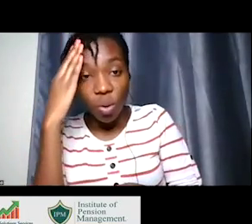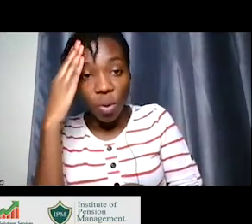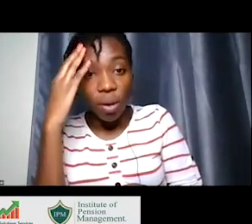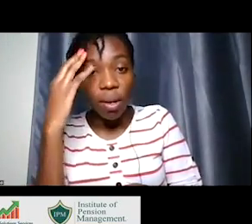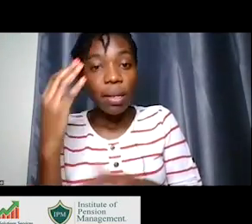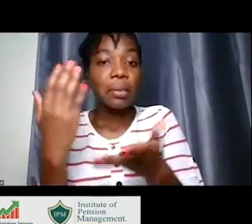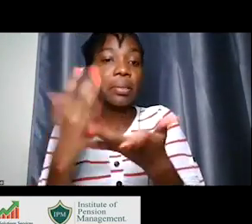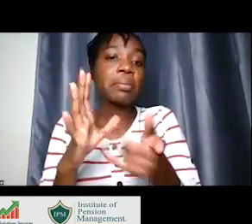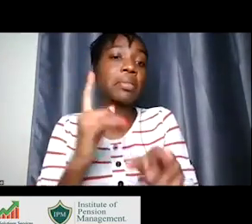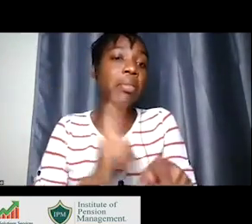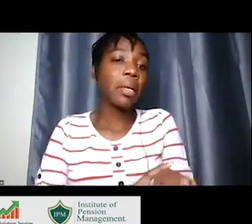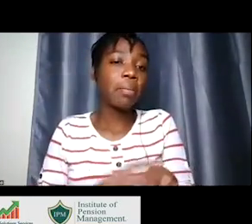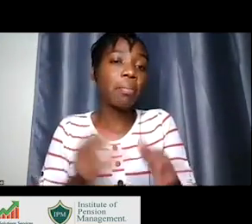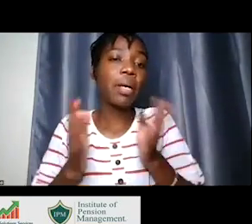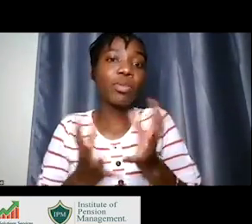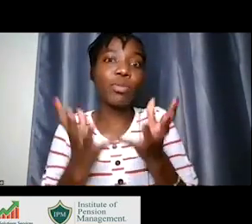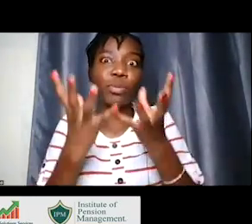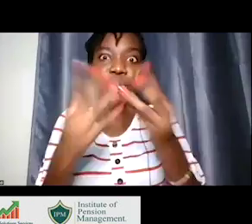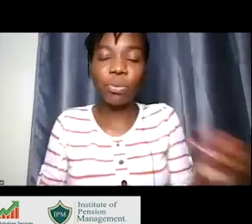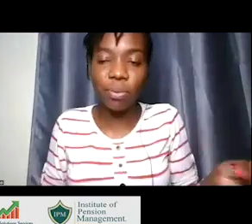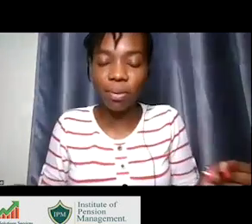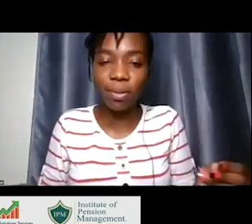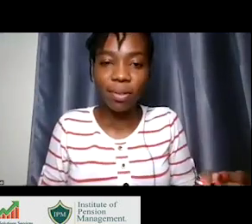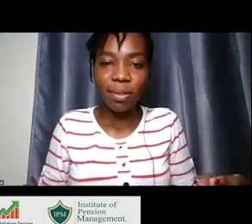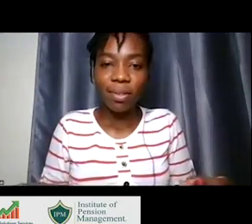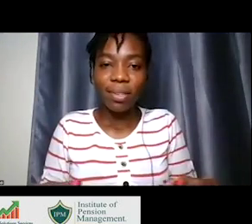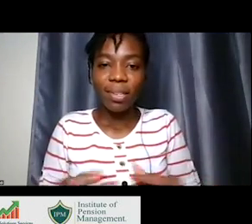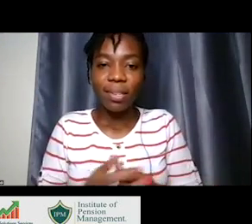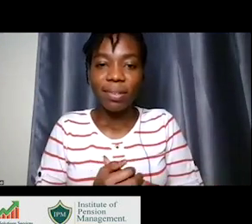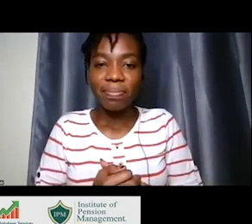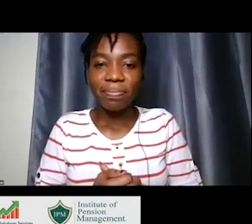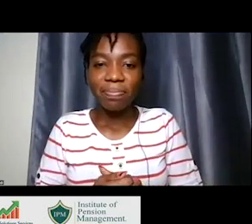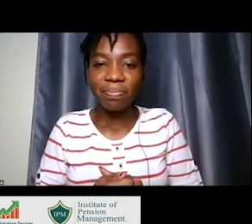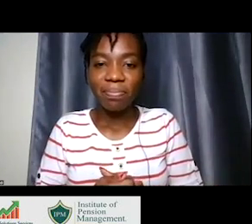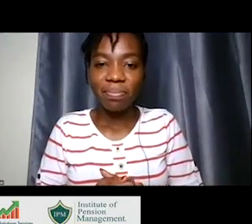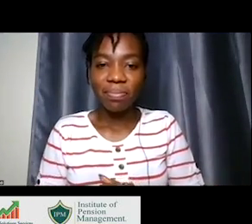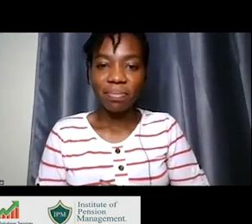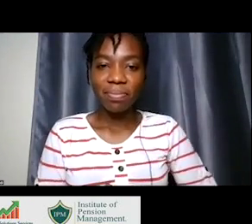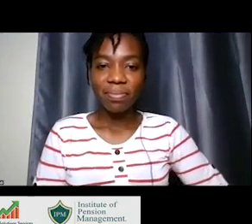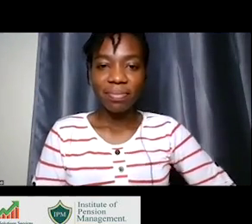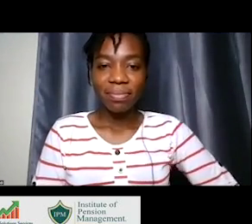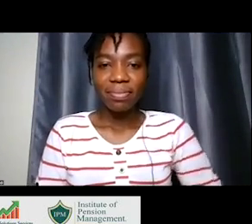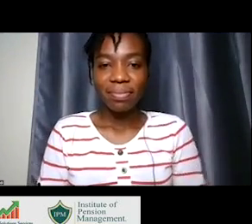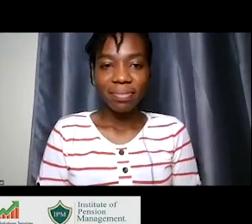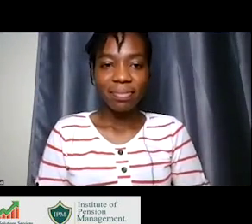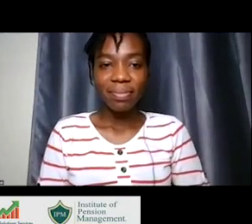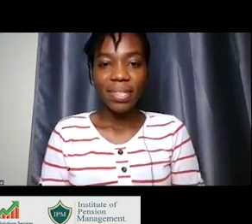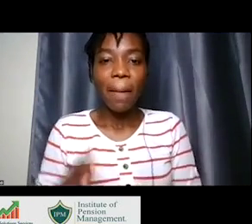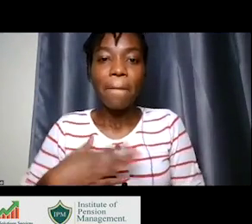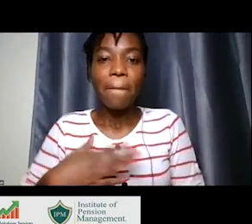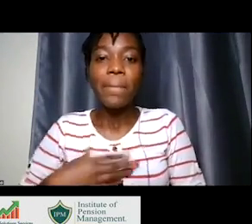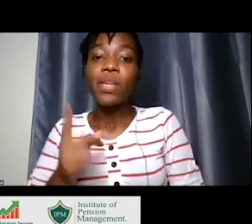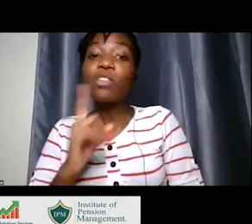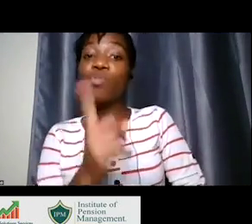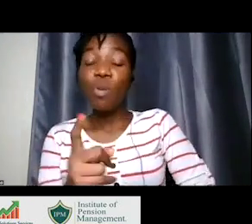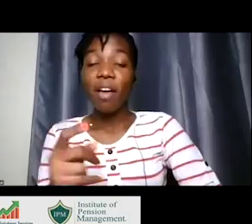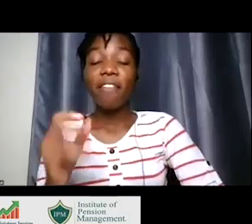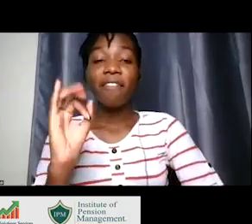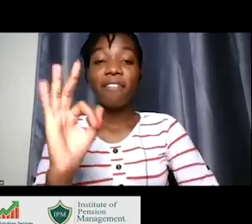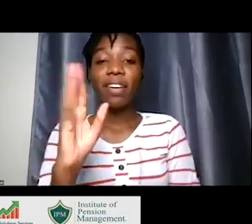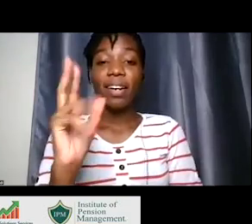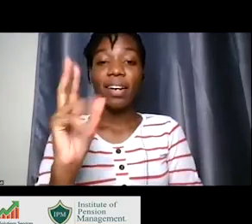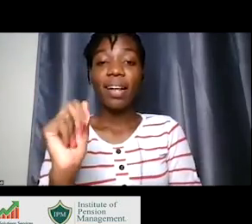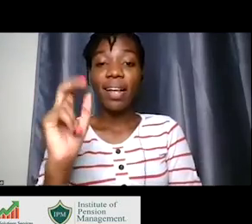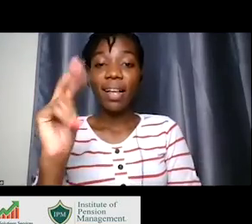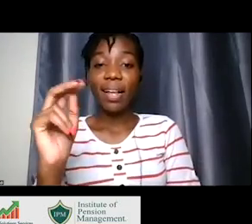ghosted. All right. All right, so I'm sure Frank will be telling us more about how we